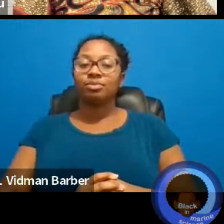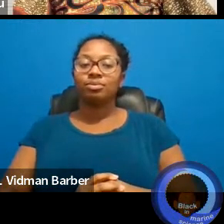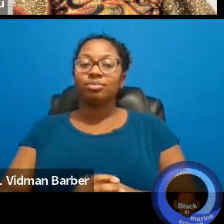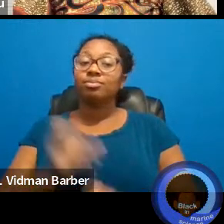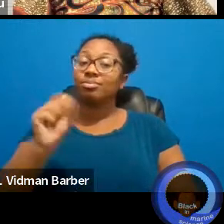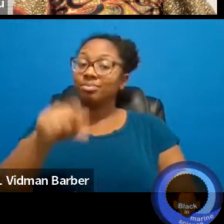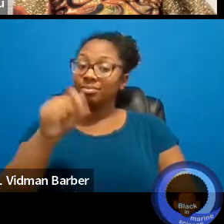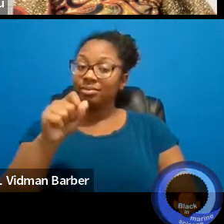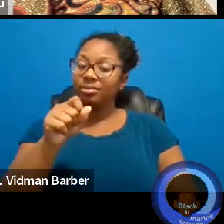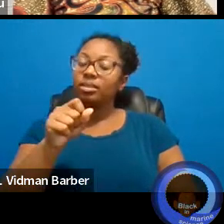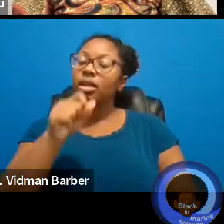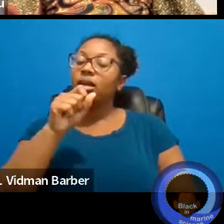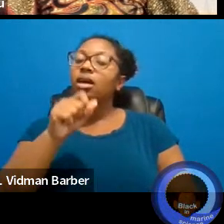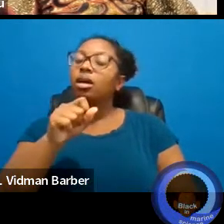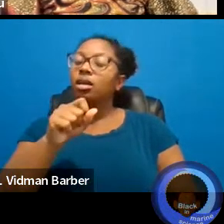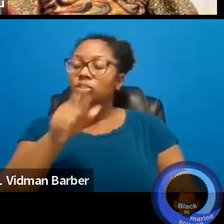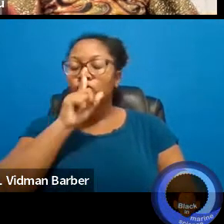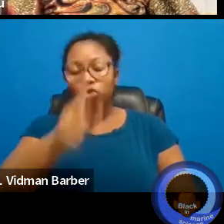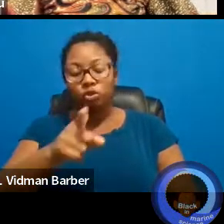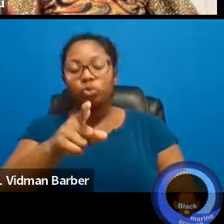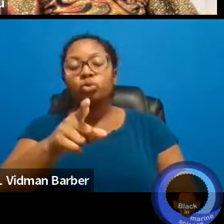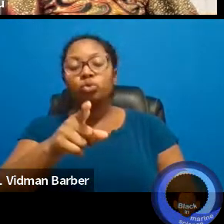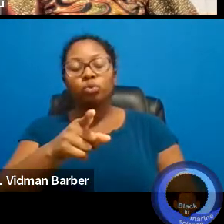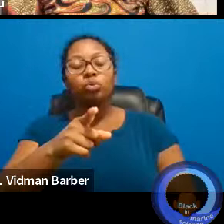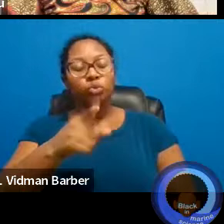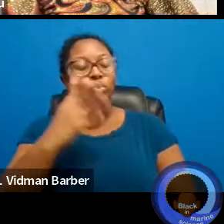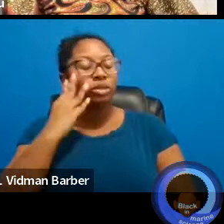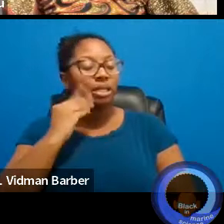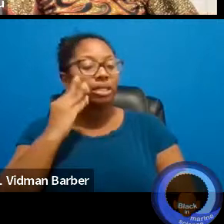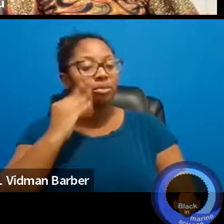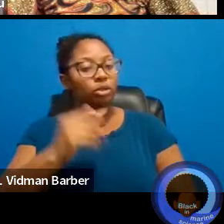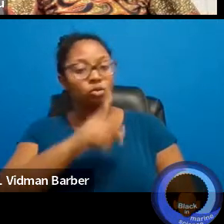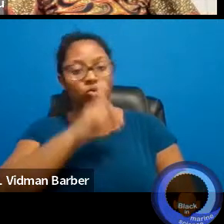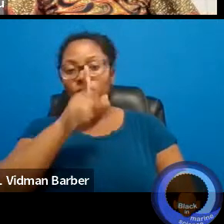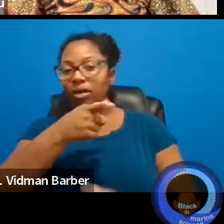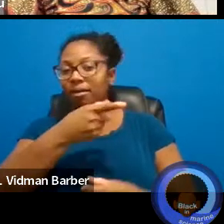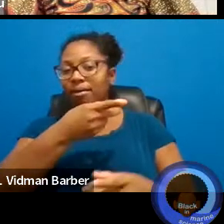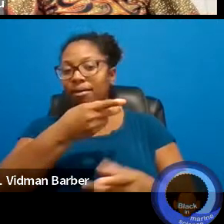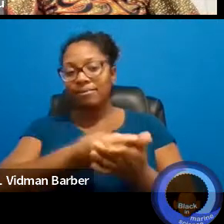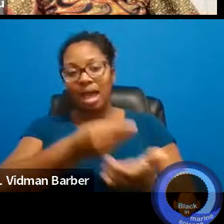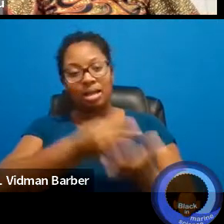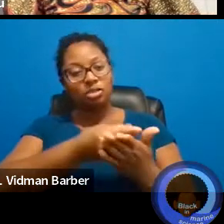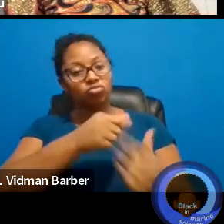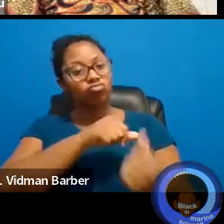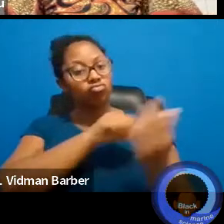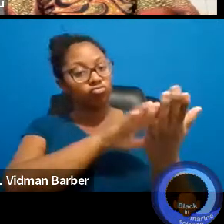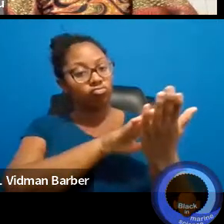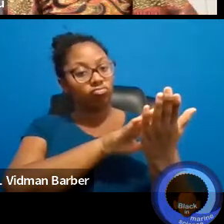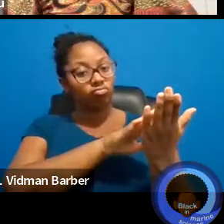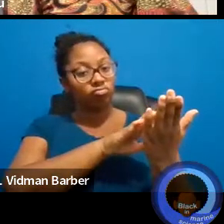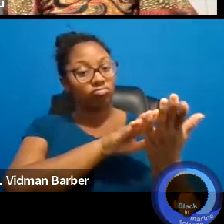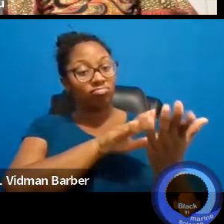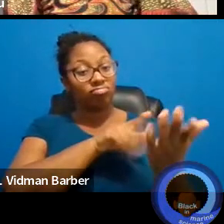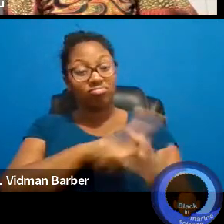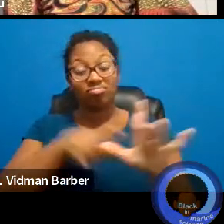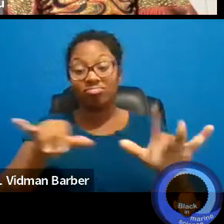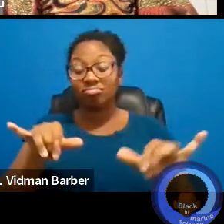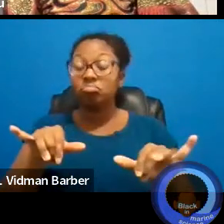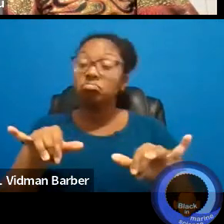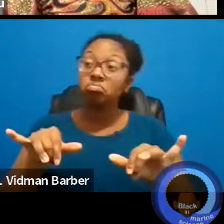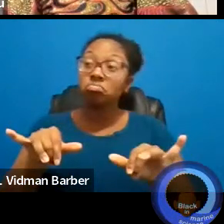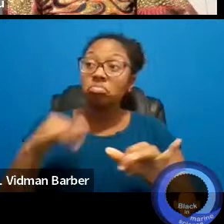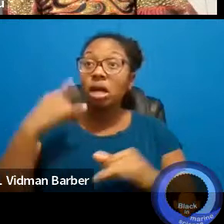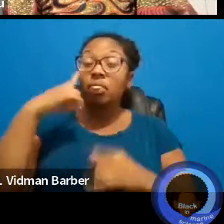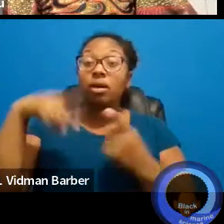financial constraints, which is true. And also there are opportunities to study outside if you really look for it. So